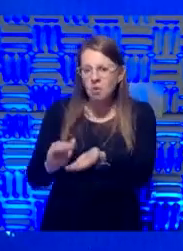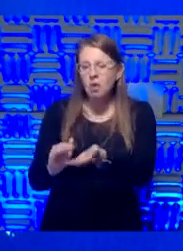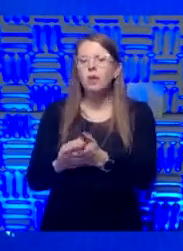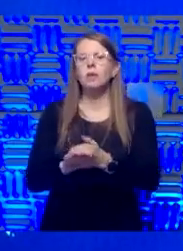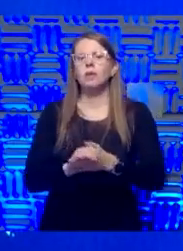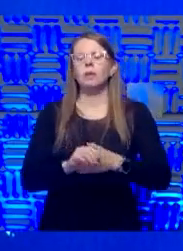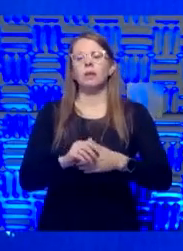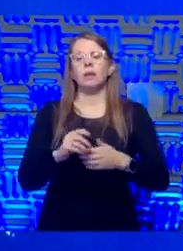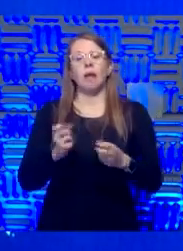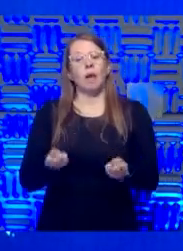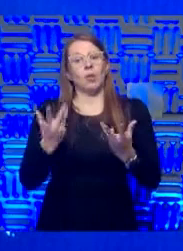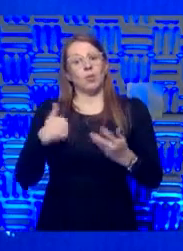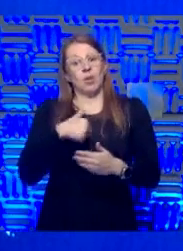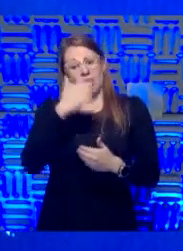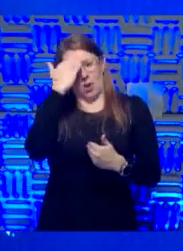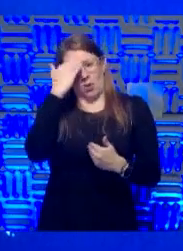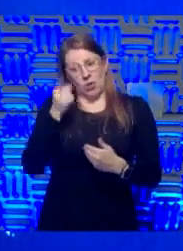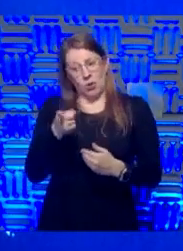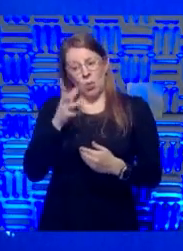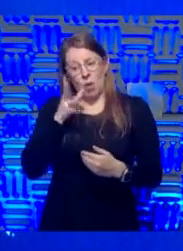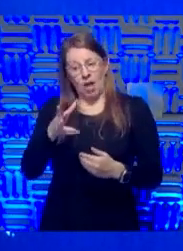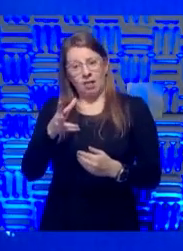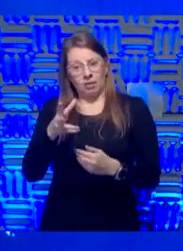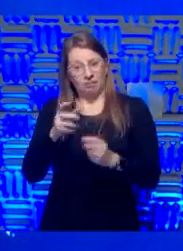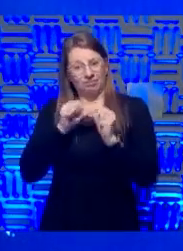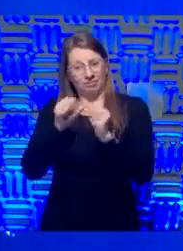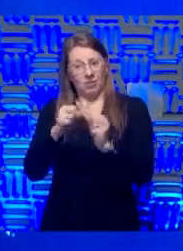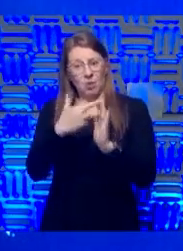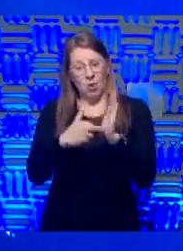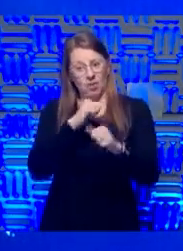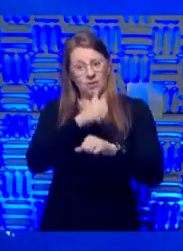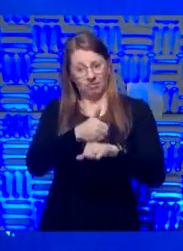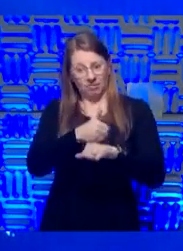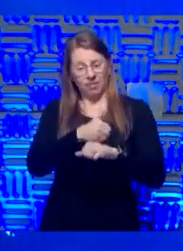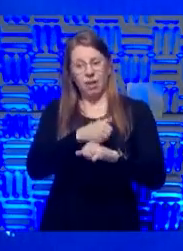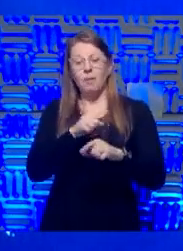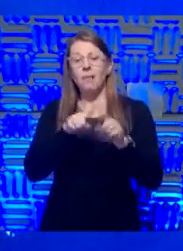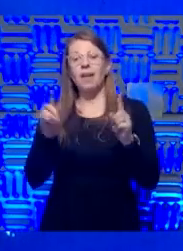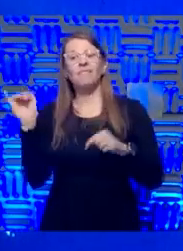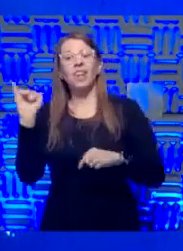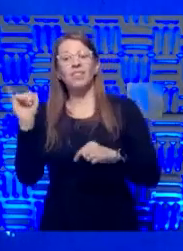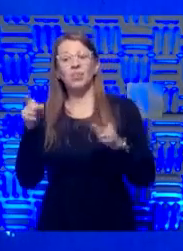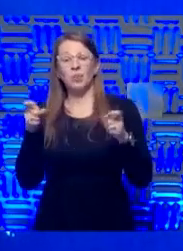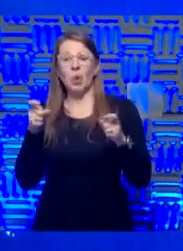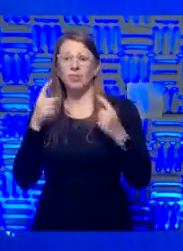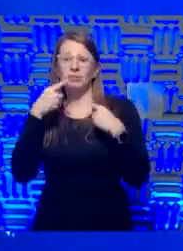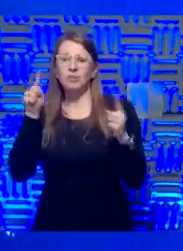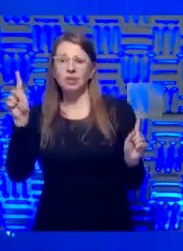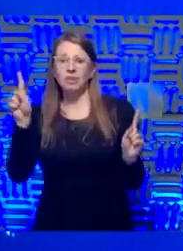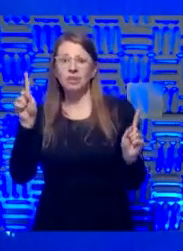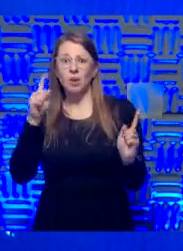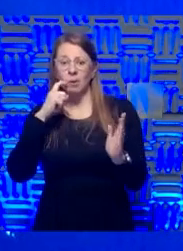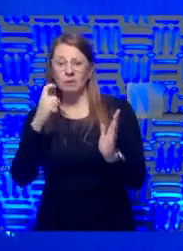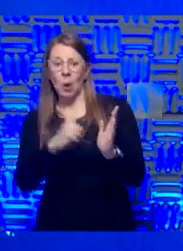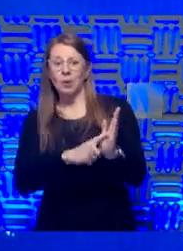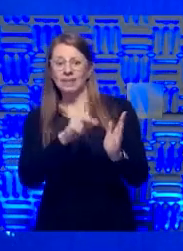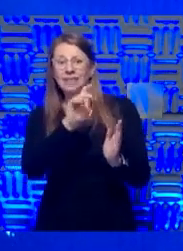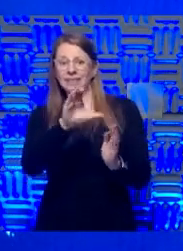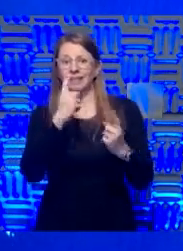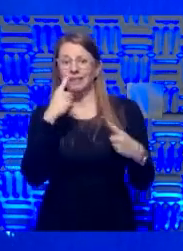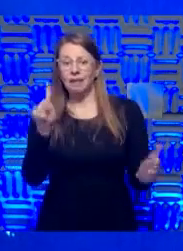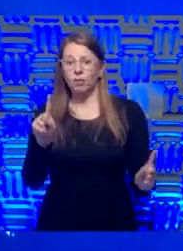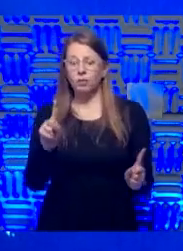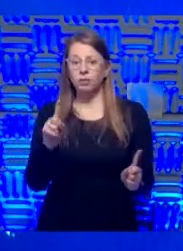know. But what we do know is that infection control works. And it worked in Kansas City because we clearly bent the curve. Second major